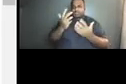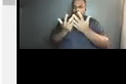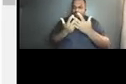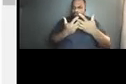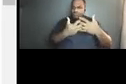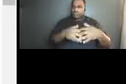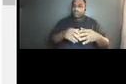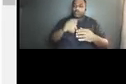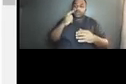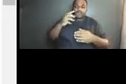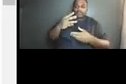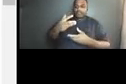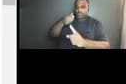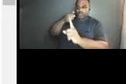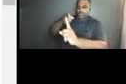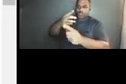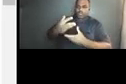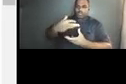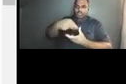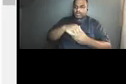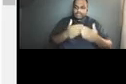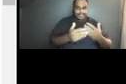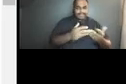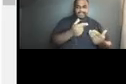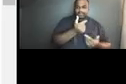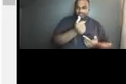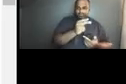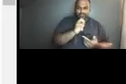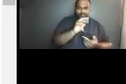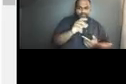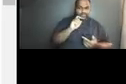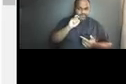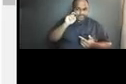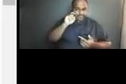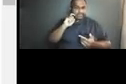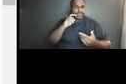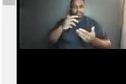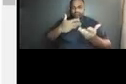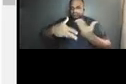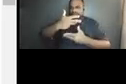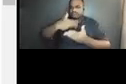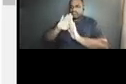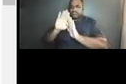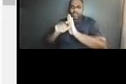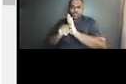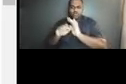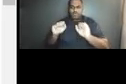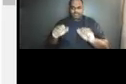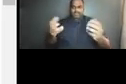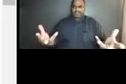way. All people, regardless of gender, sex, health, and neurodiversity, social status, and background, can be part of the